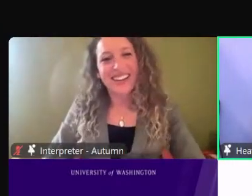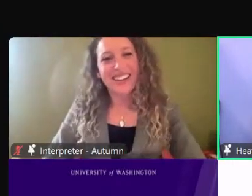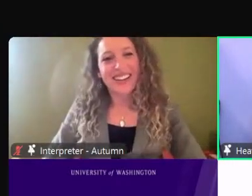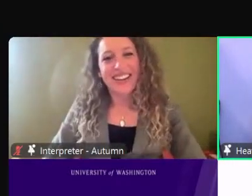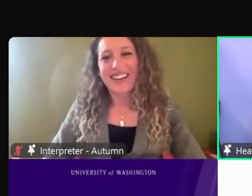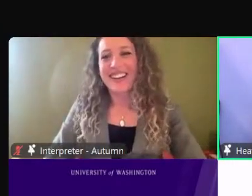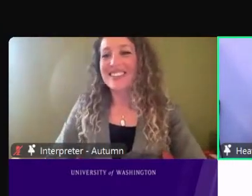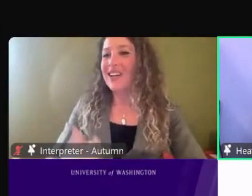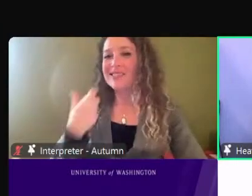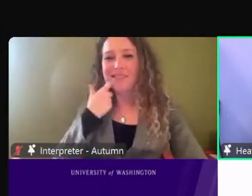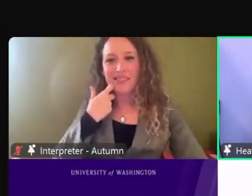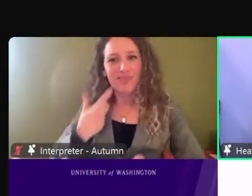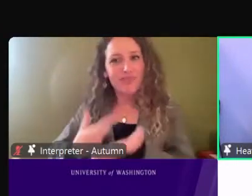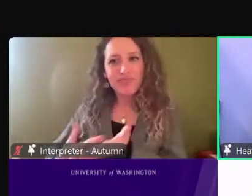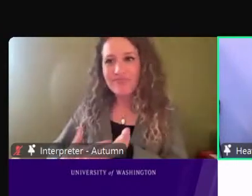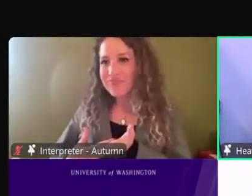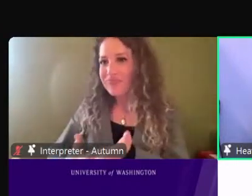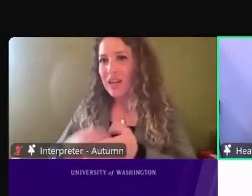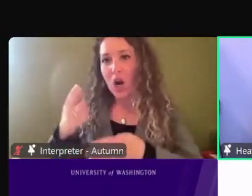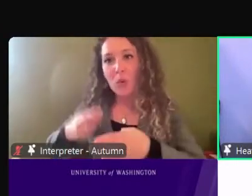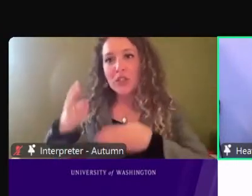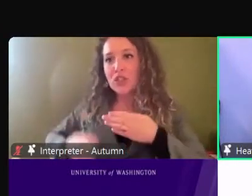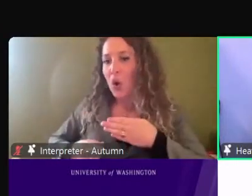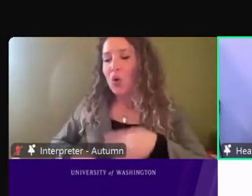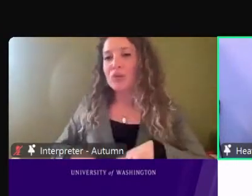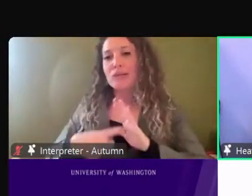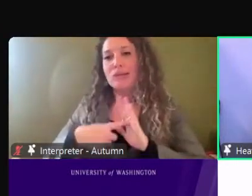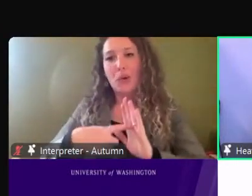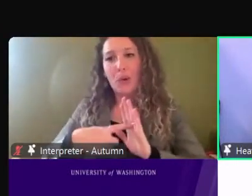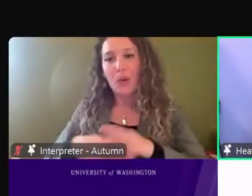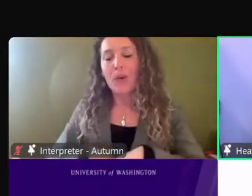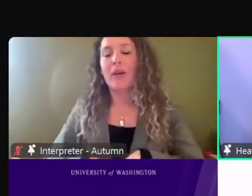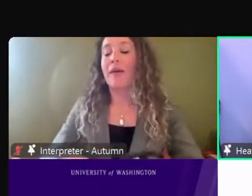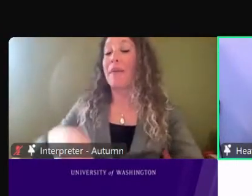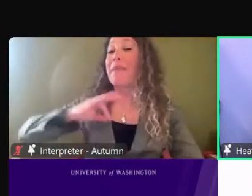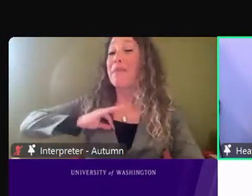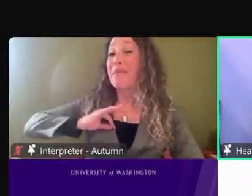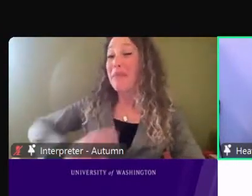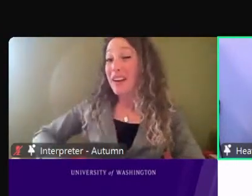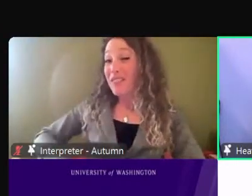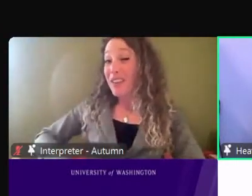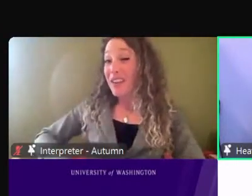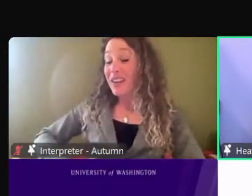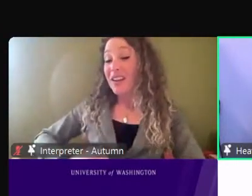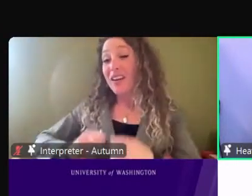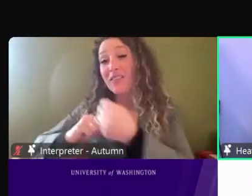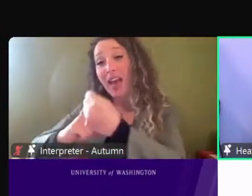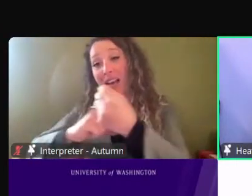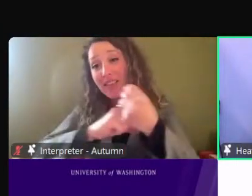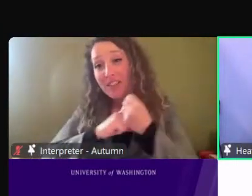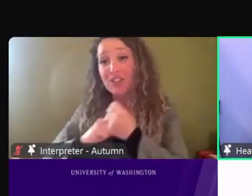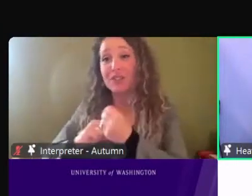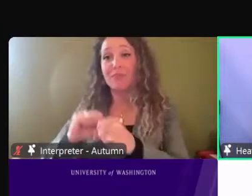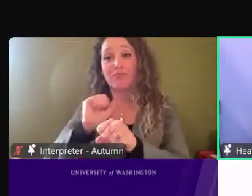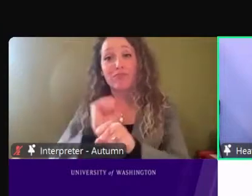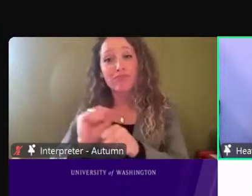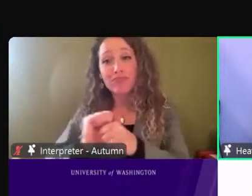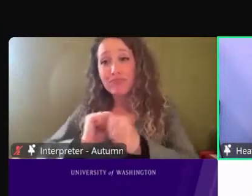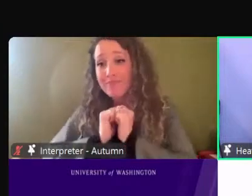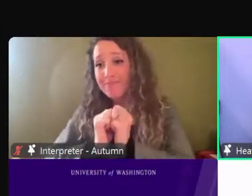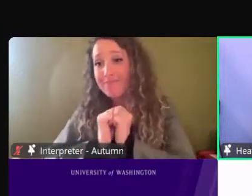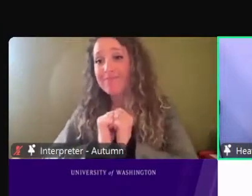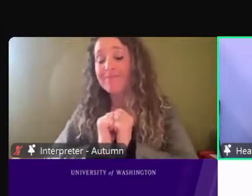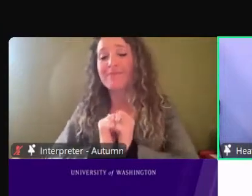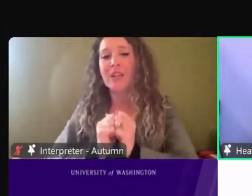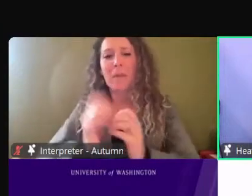Dr. Feldner just discussed, our results pointed to the benefit of allyship, but also to a gap